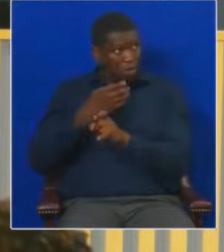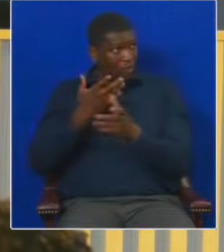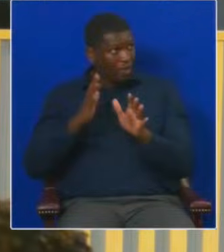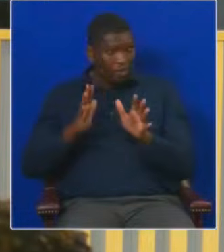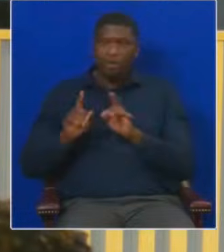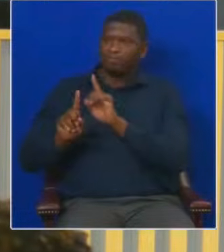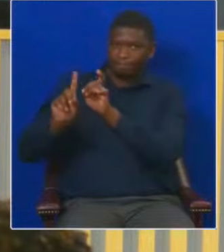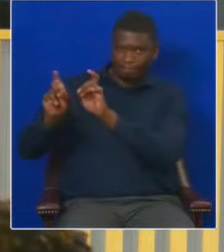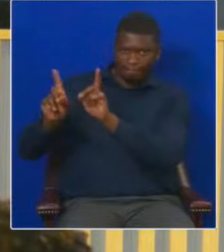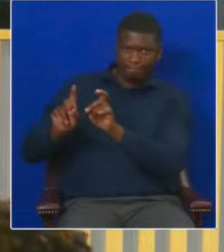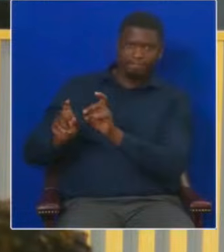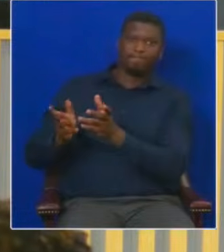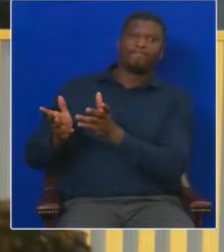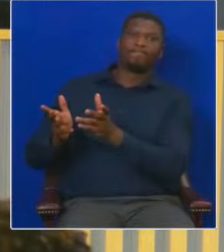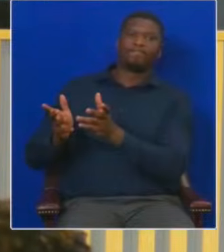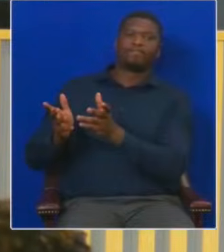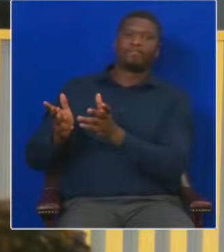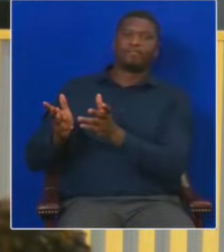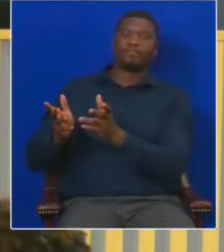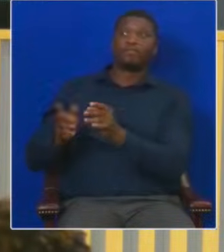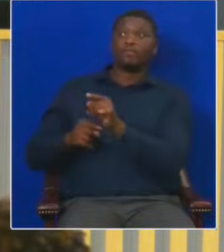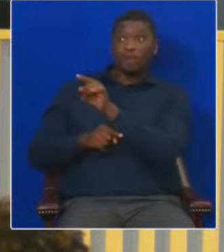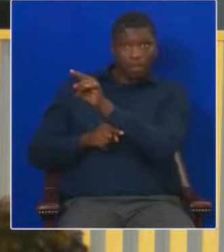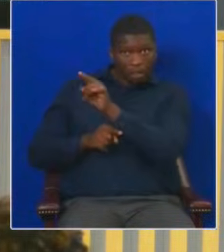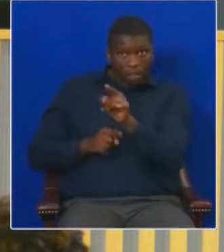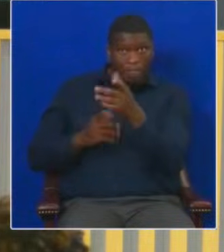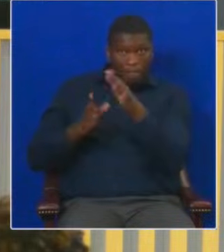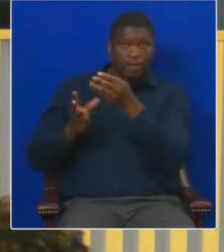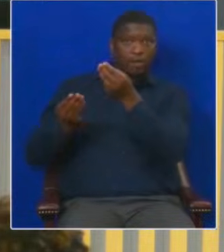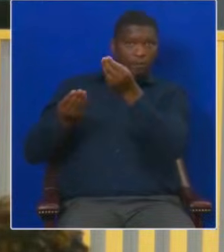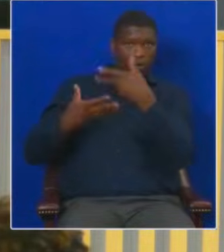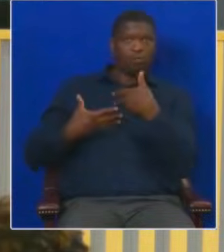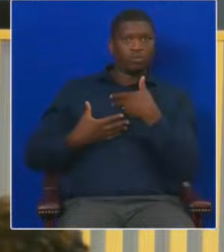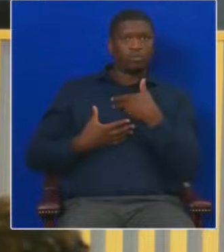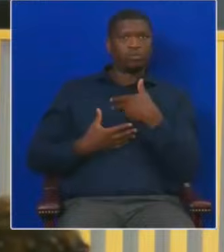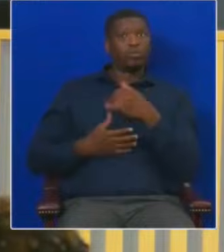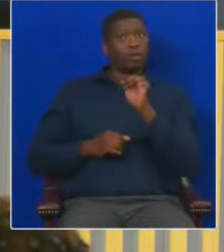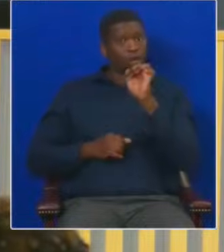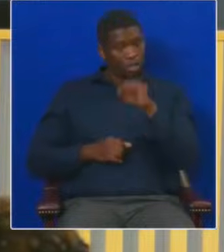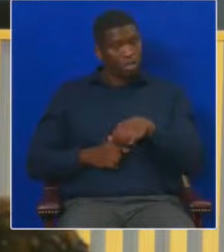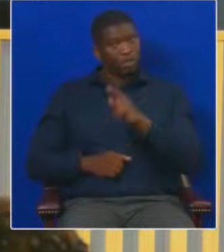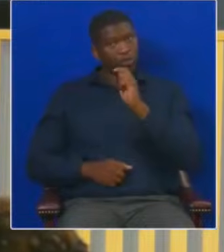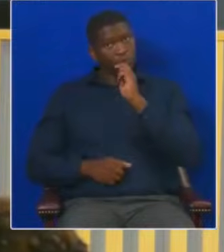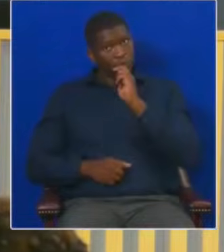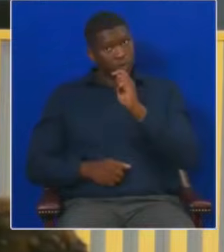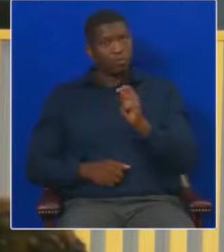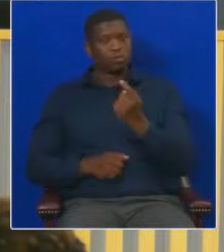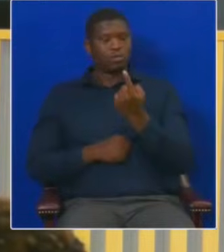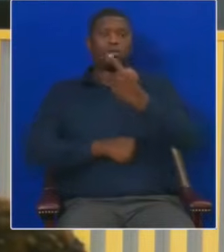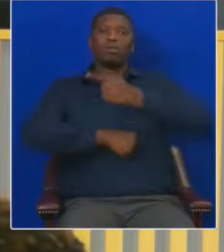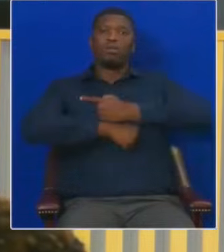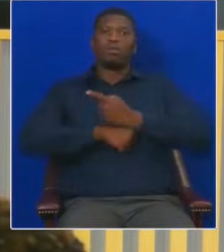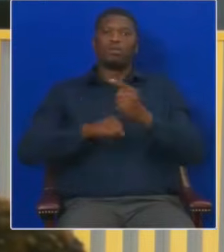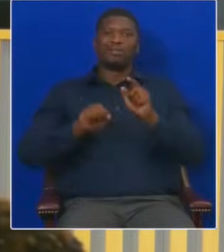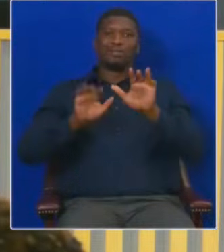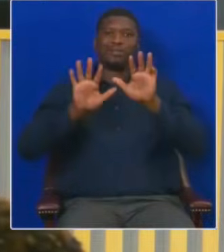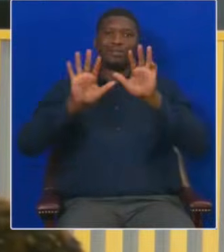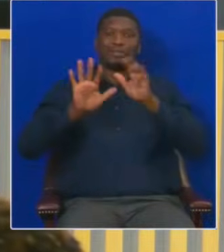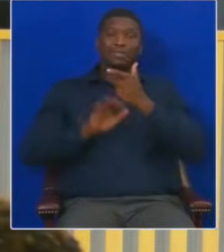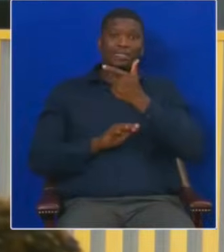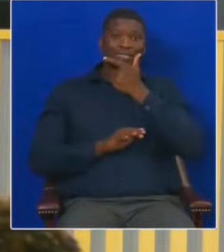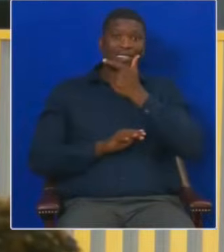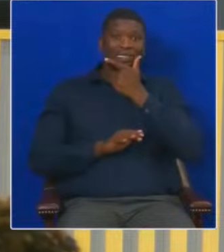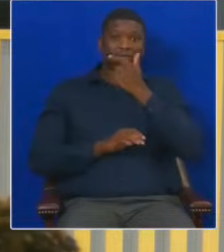and we were informed that indeed on the 9th of December 2024,